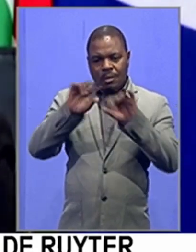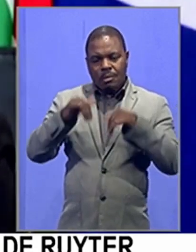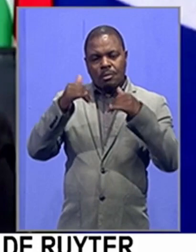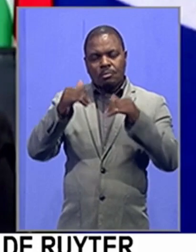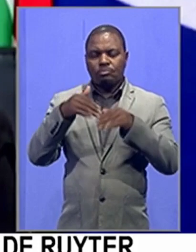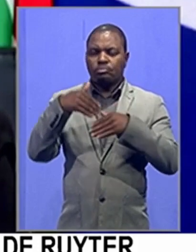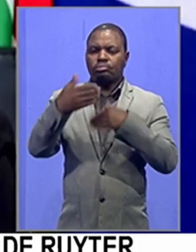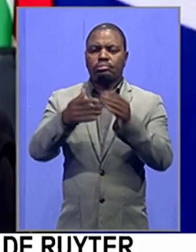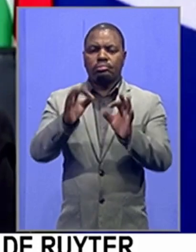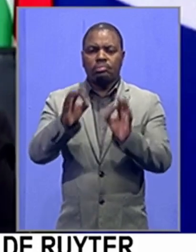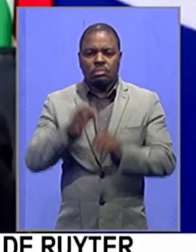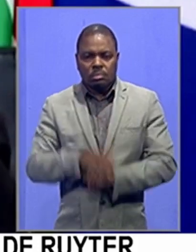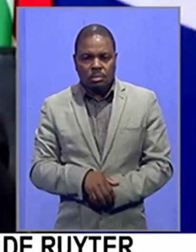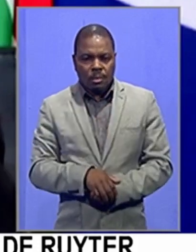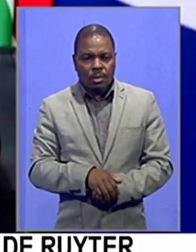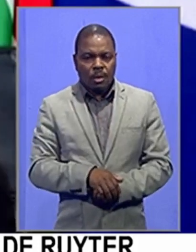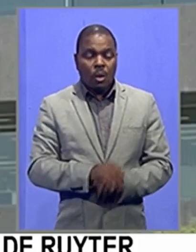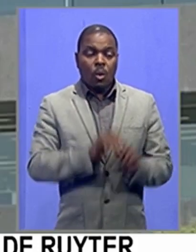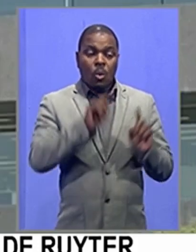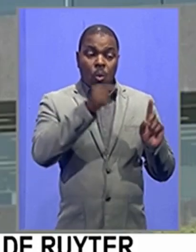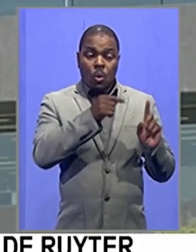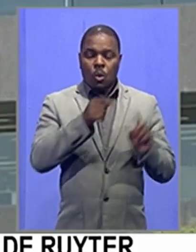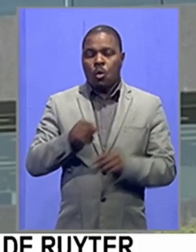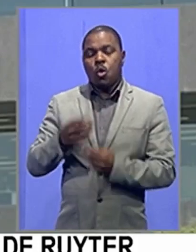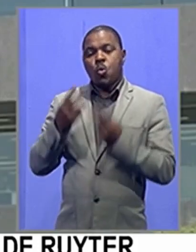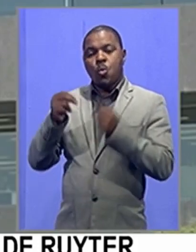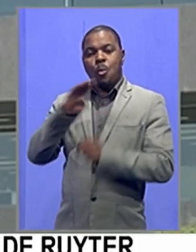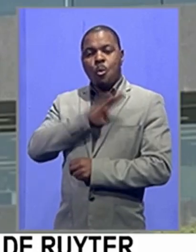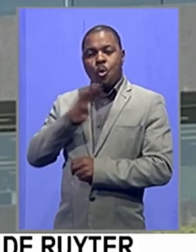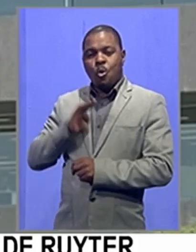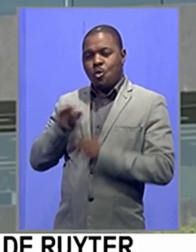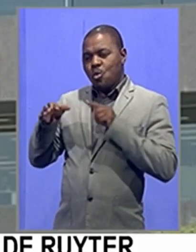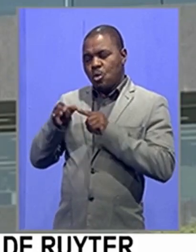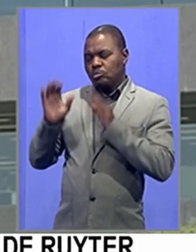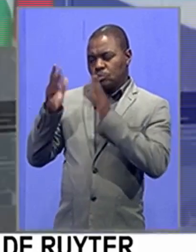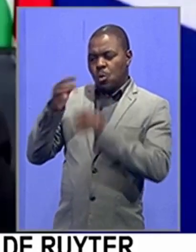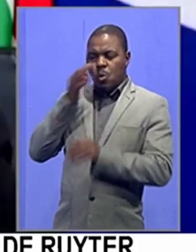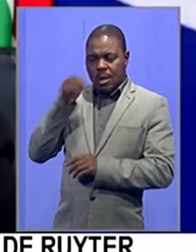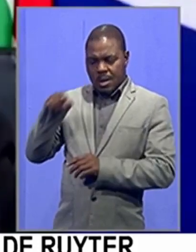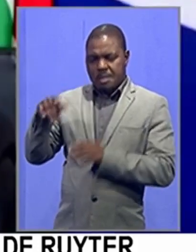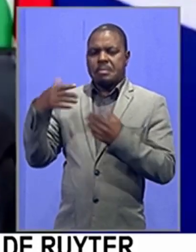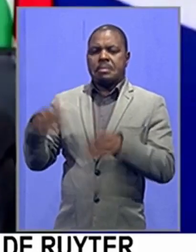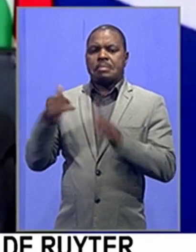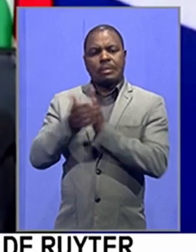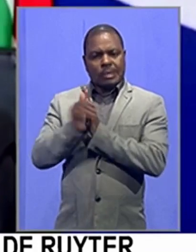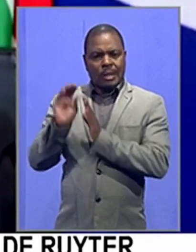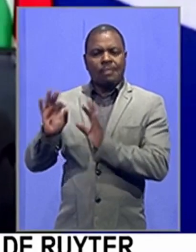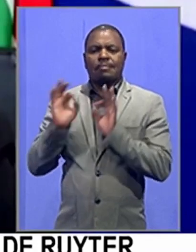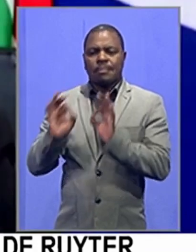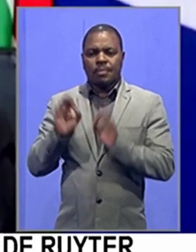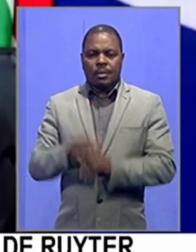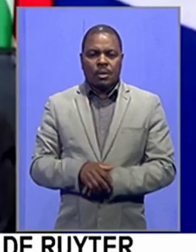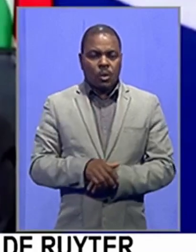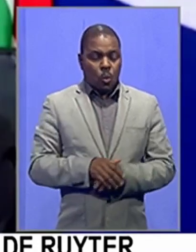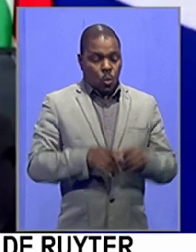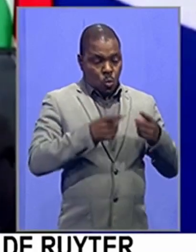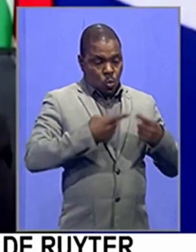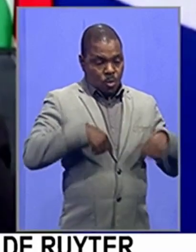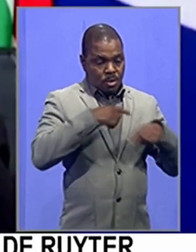utility. Mabuza o tlotlomaditse boto e ntšha ya Eskom a re e na le bokgoni. We should refrain